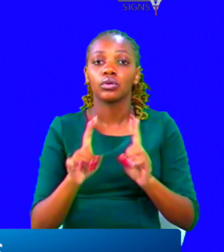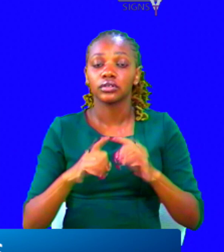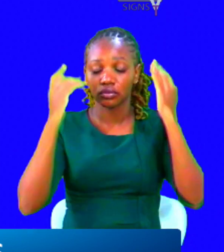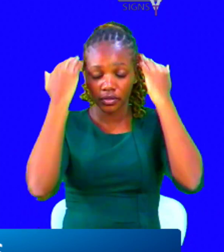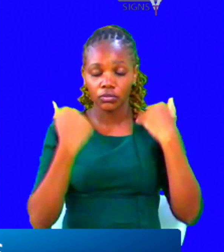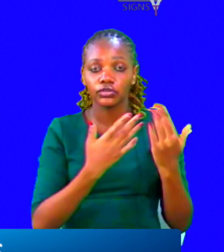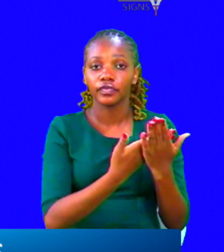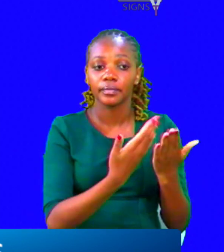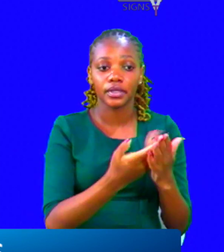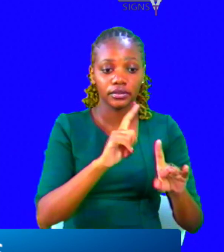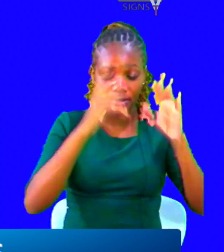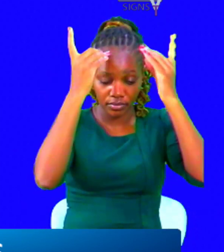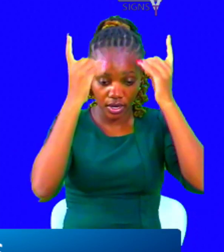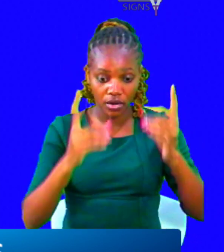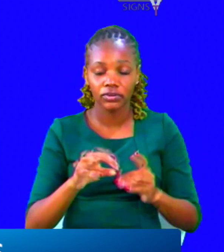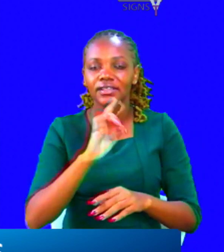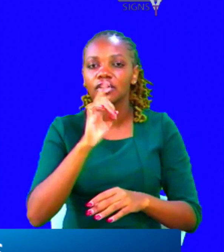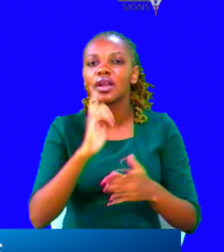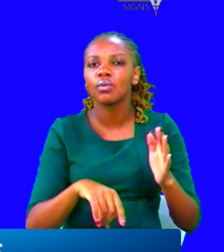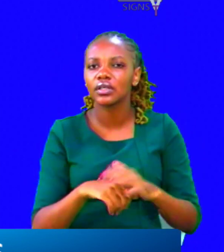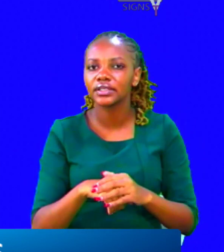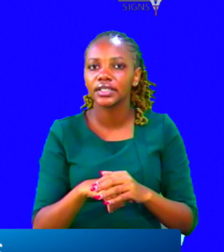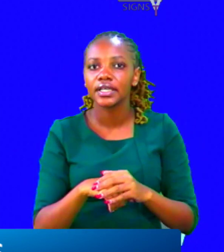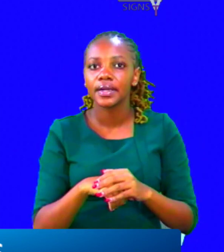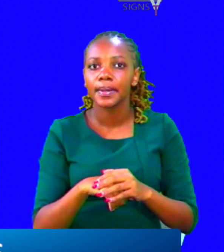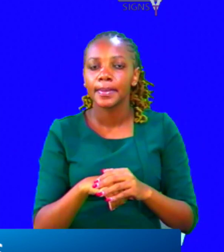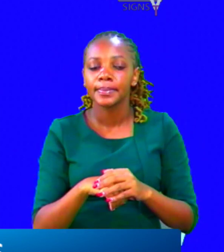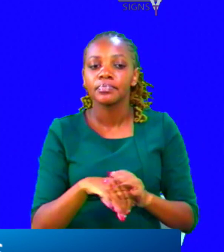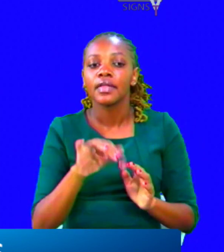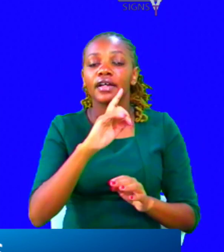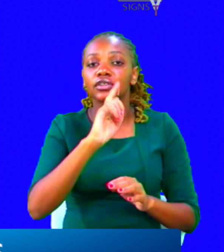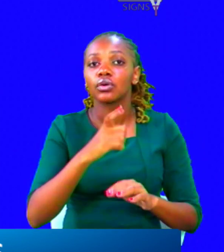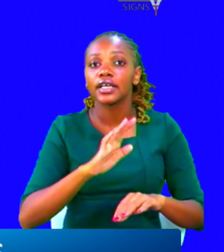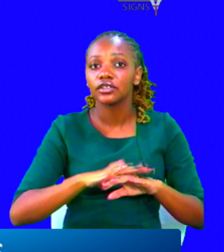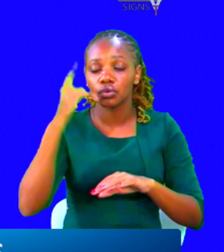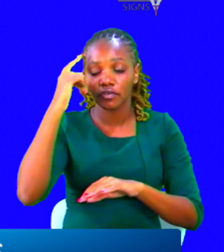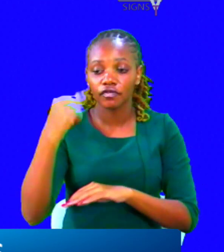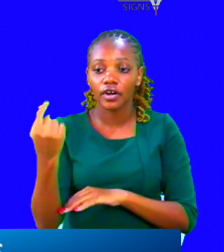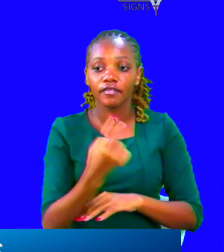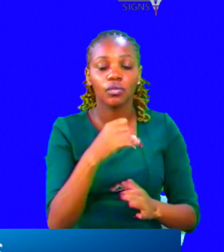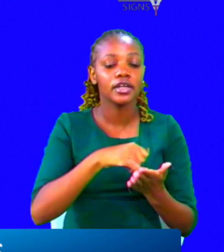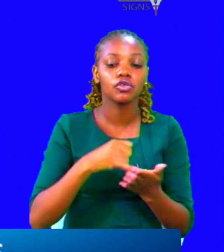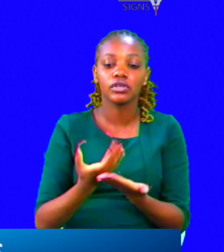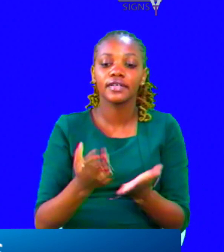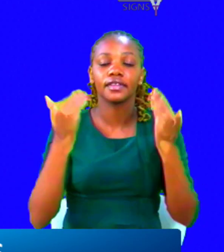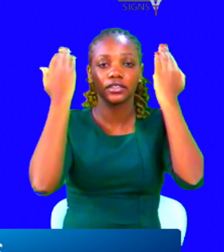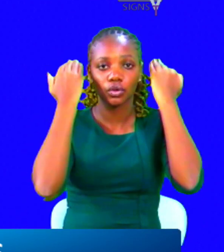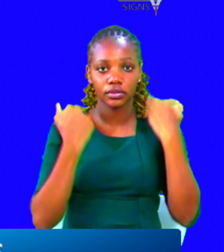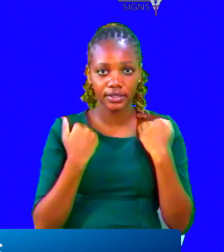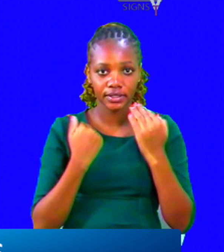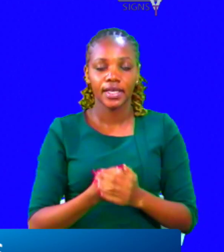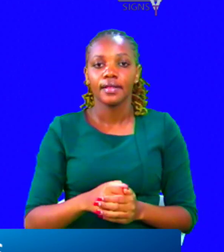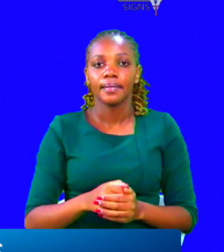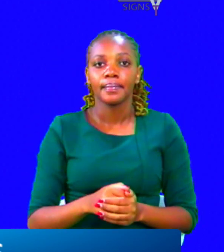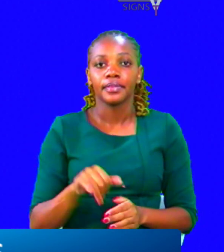judicata. And my lord, the Court of Appeal in its ruling orders, and that order is good for everyone, including